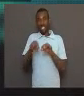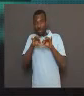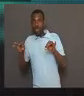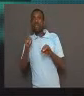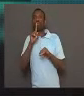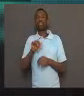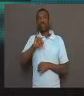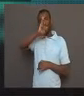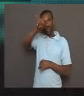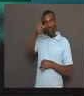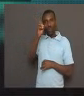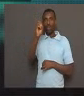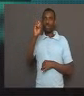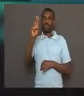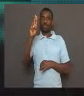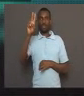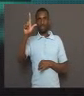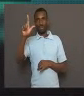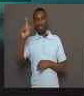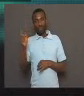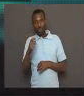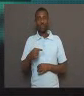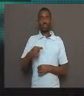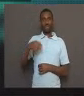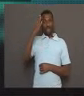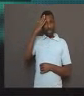joules, we can conclude